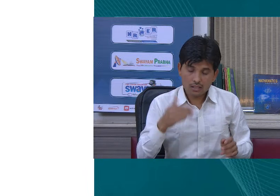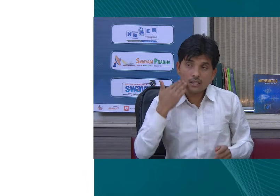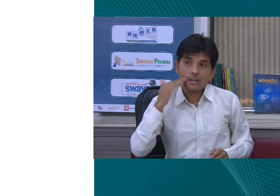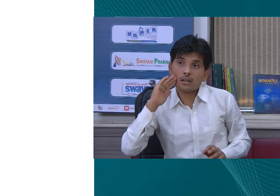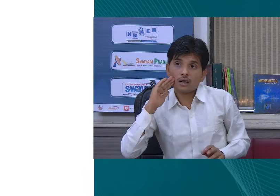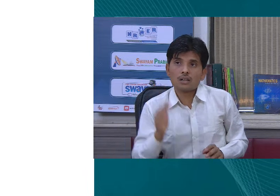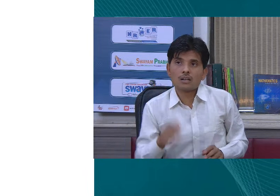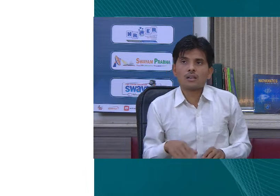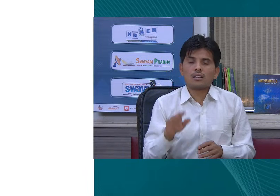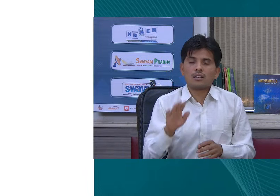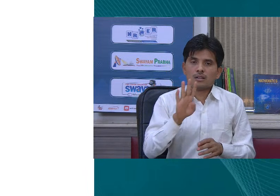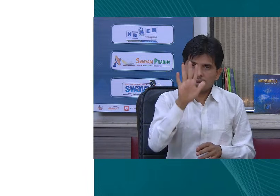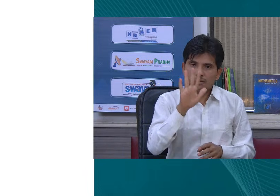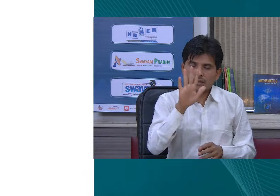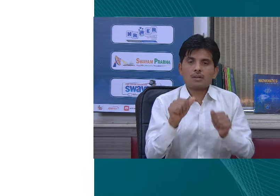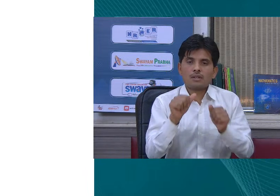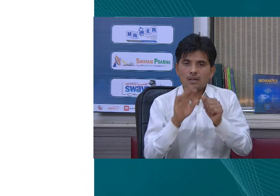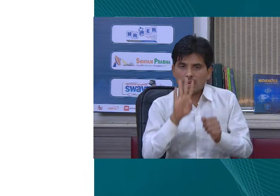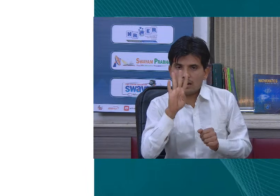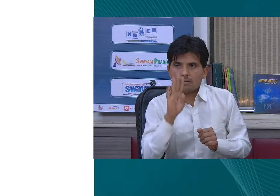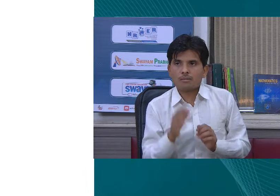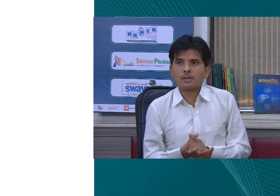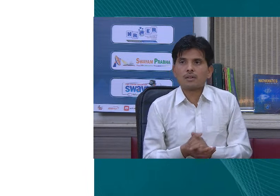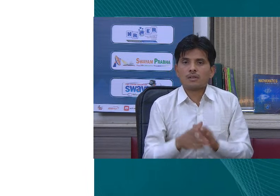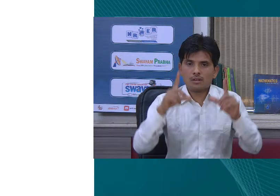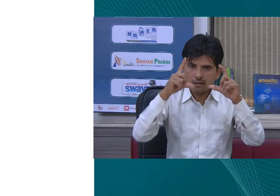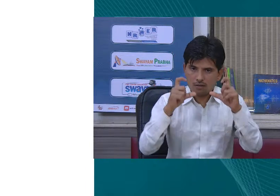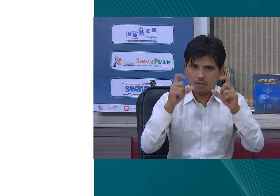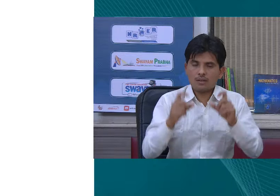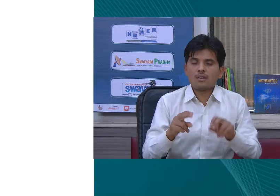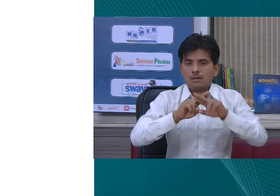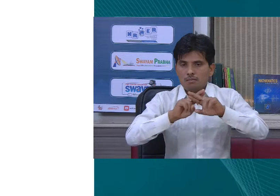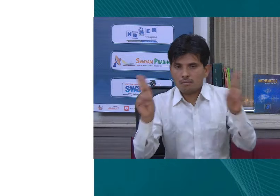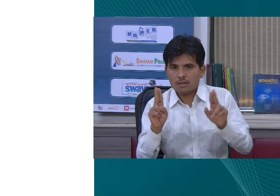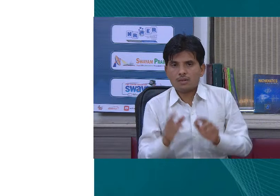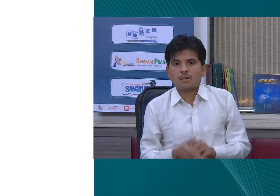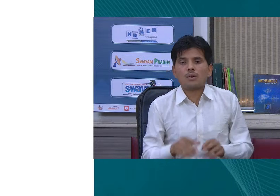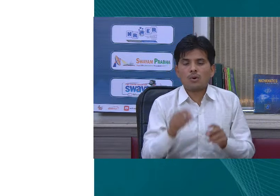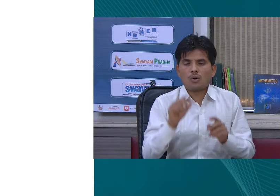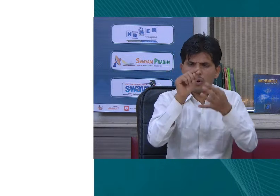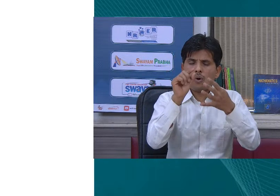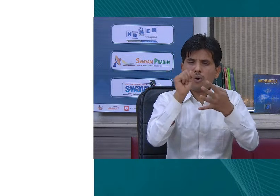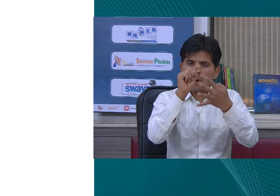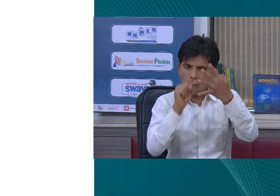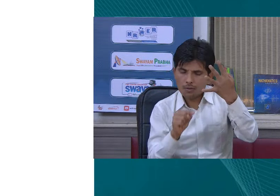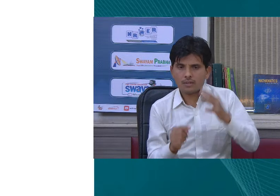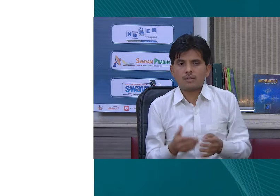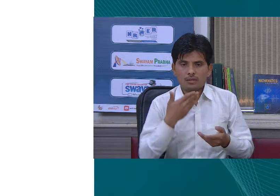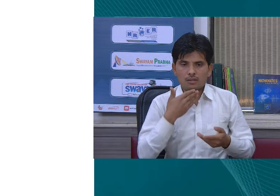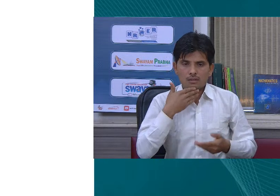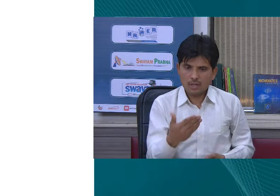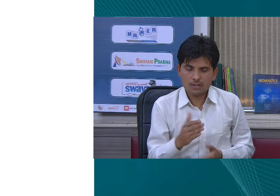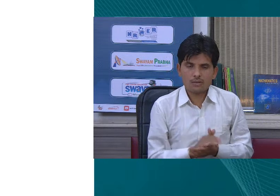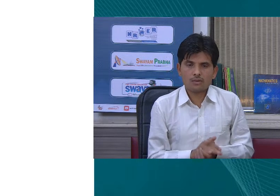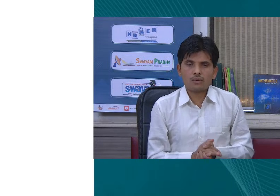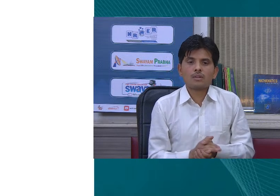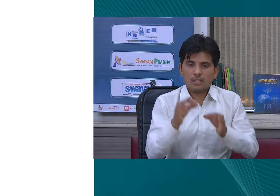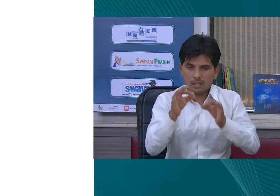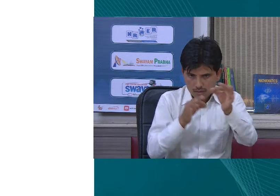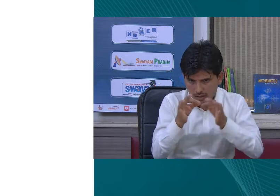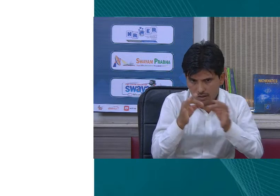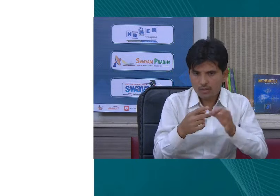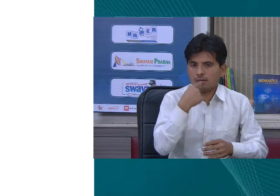it's 5th of April 2022, and your photograph is completely optional. Thank you so much, ma'am, for explaining this